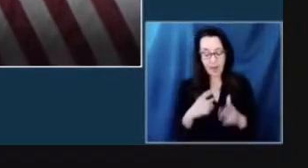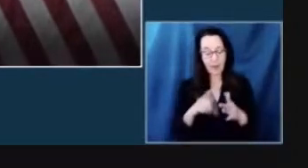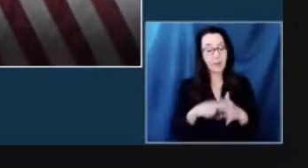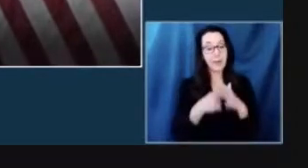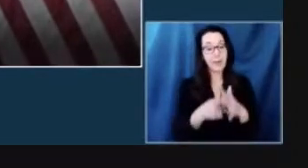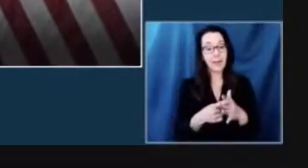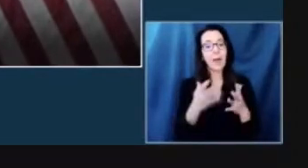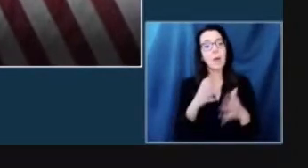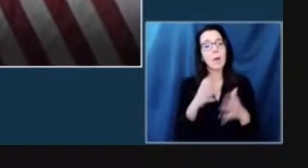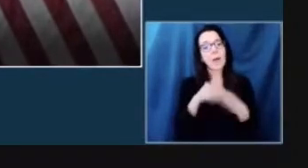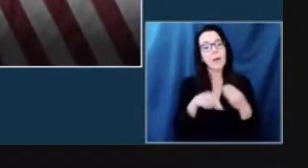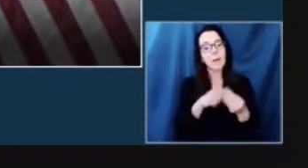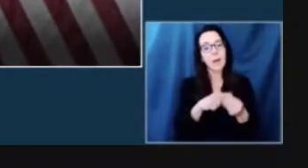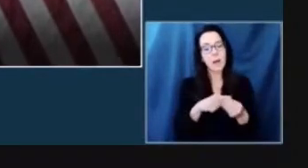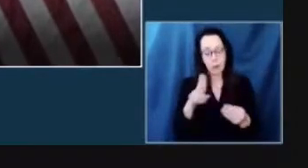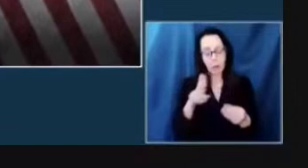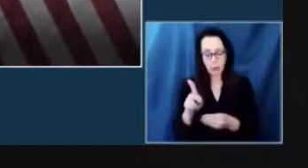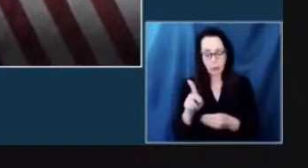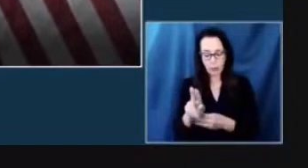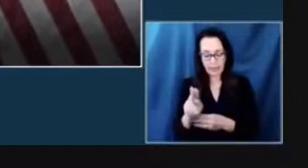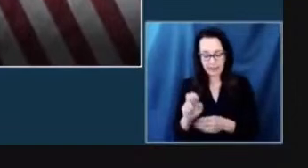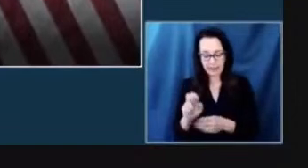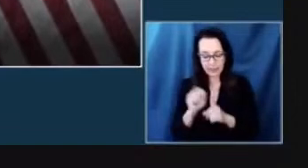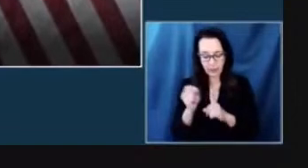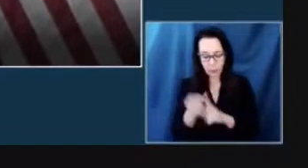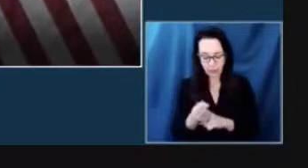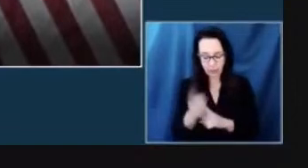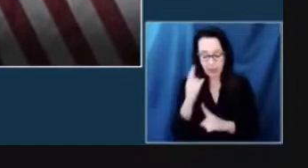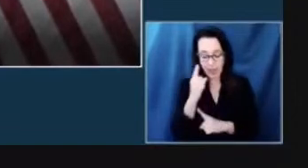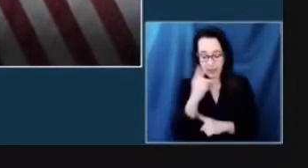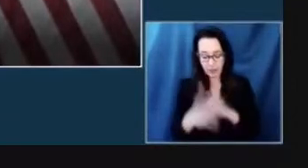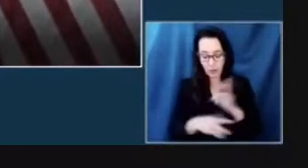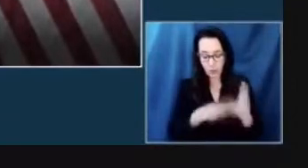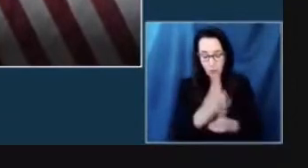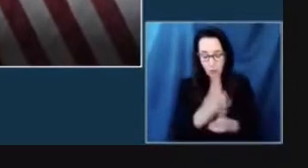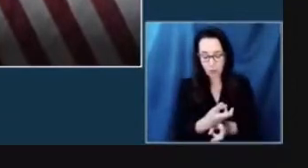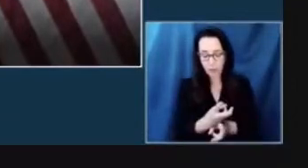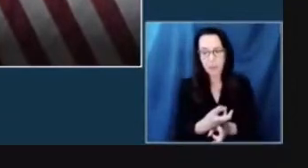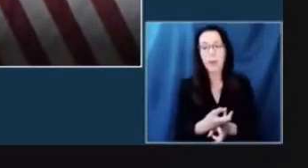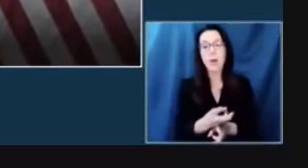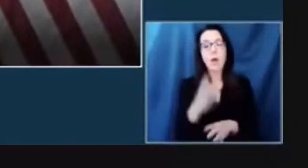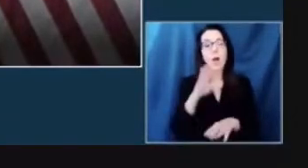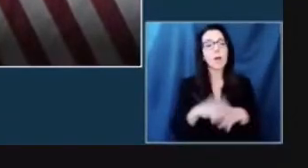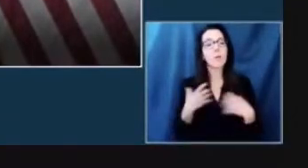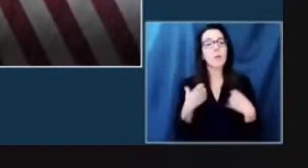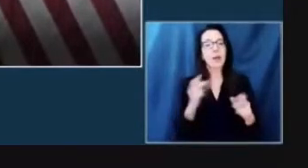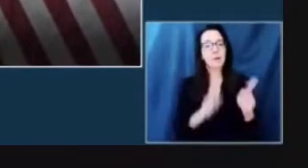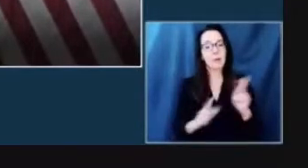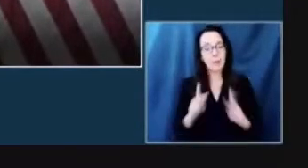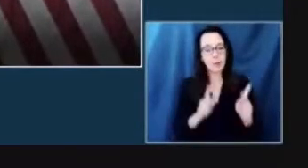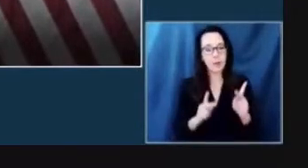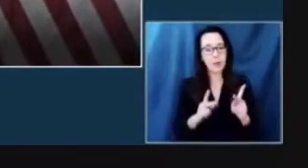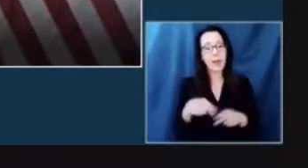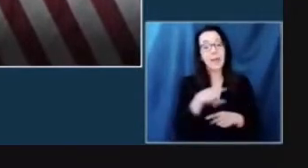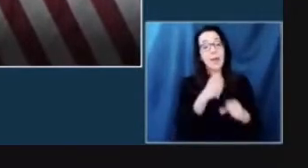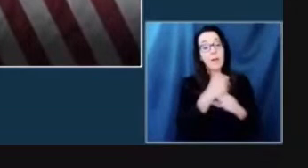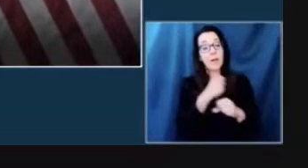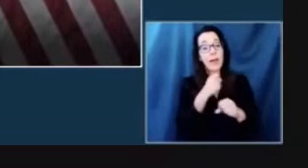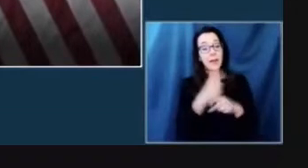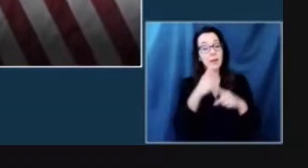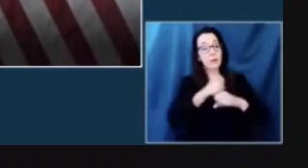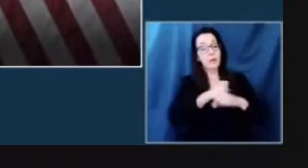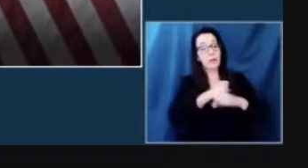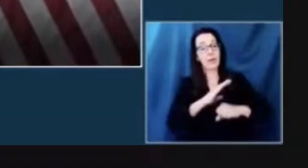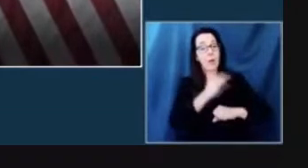in Ukraine. The eyes of the world are on the brave people of Ukraine. They are fighting not just to defend their homes